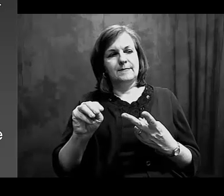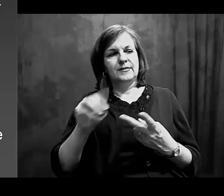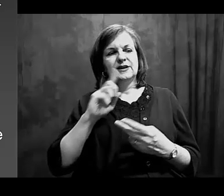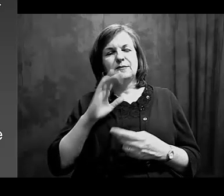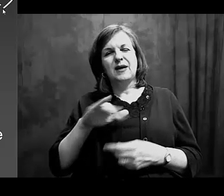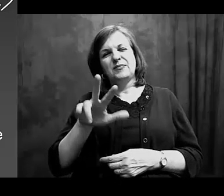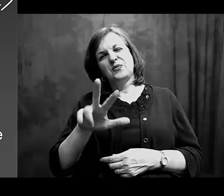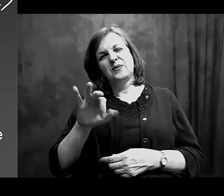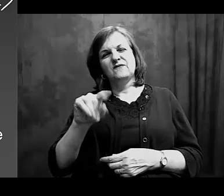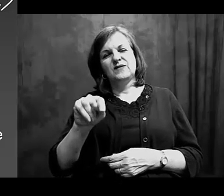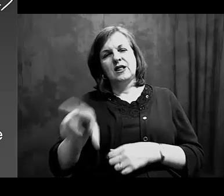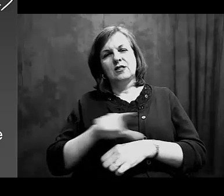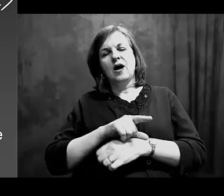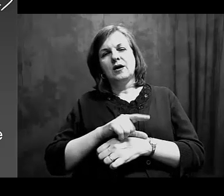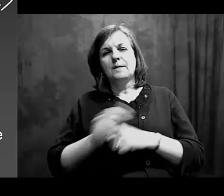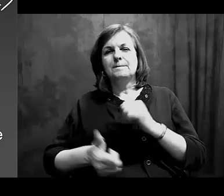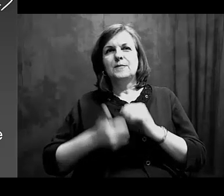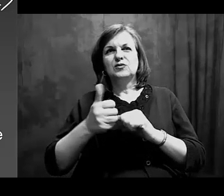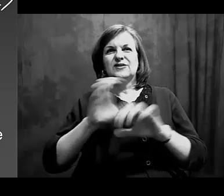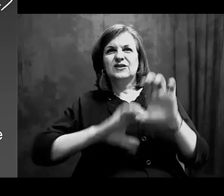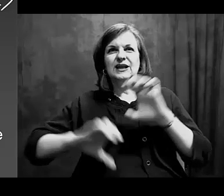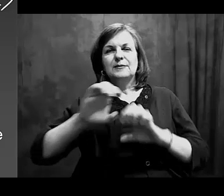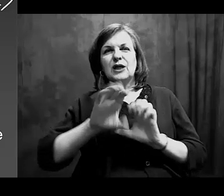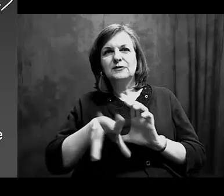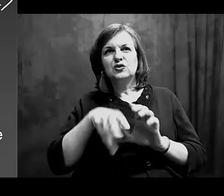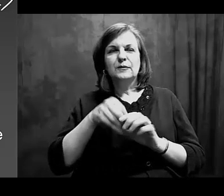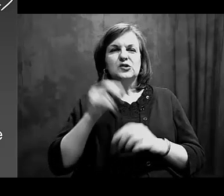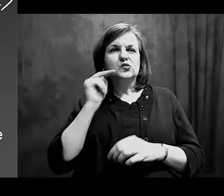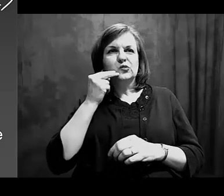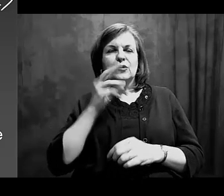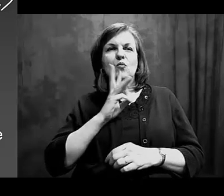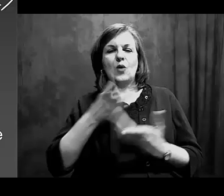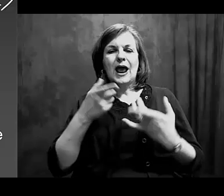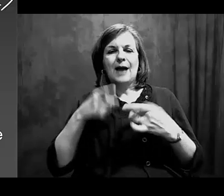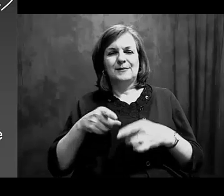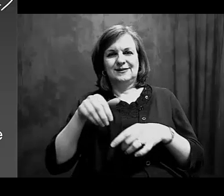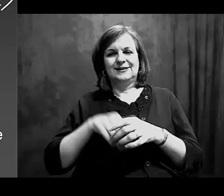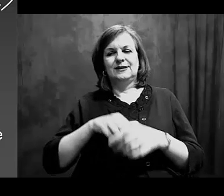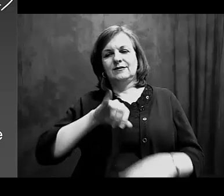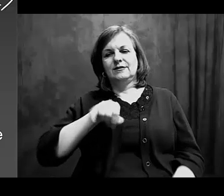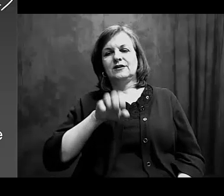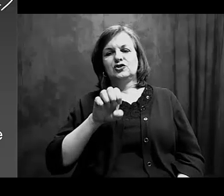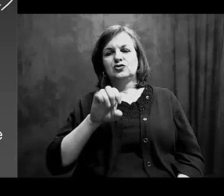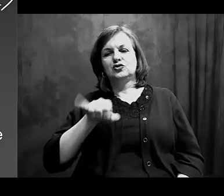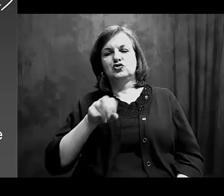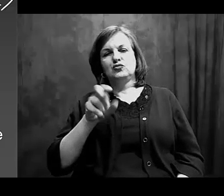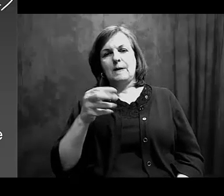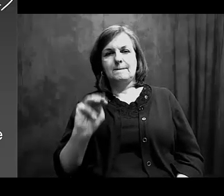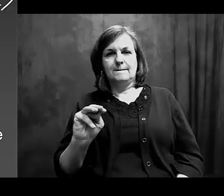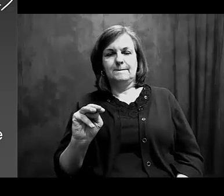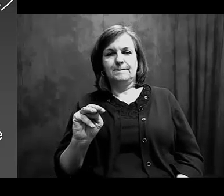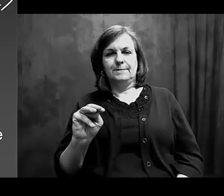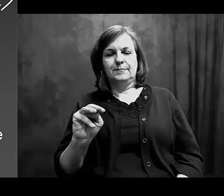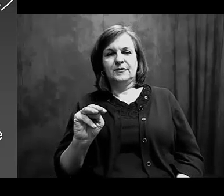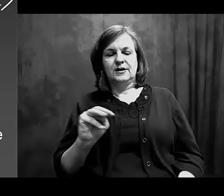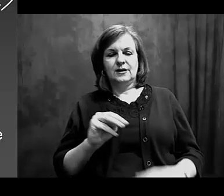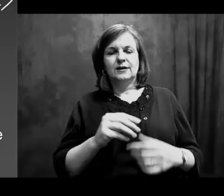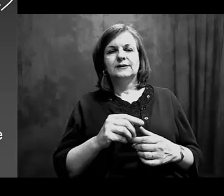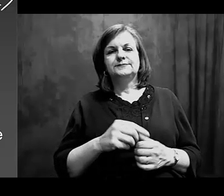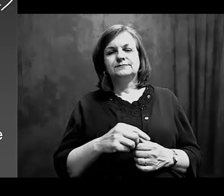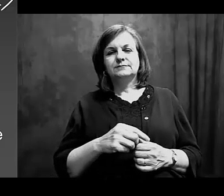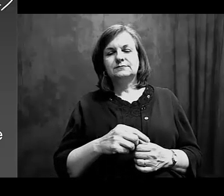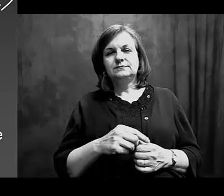So these are going to help do digestion as well. The jejunum is about 3 feet long, and most of our